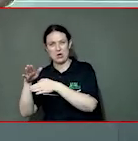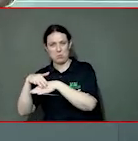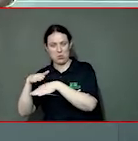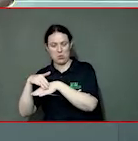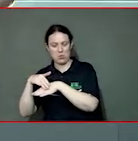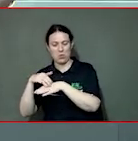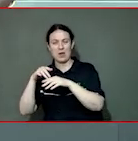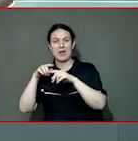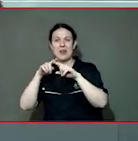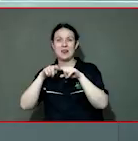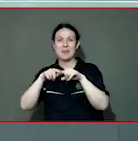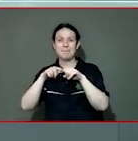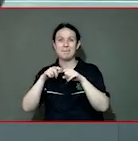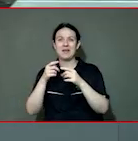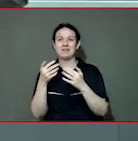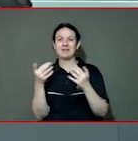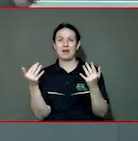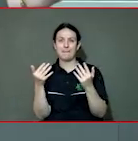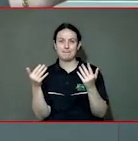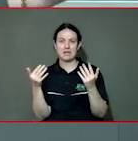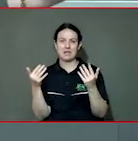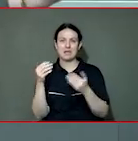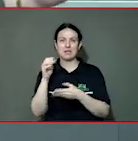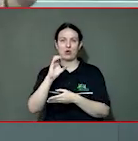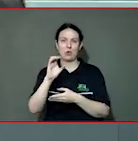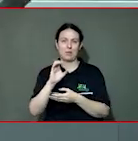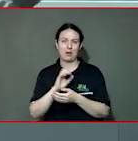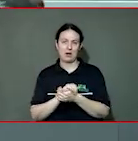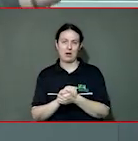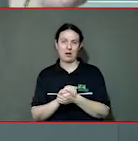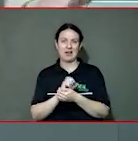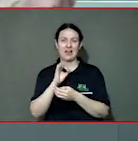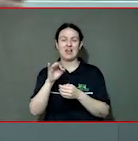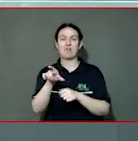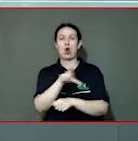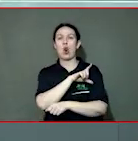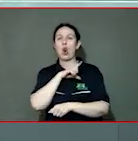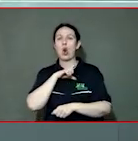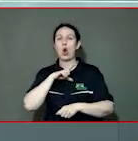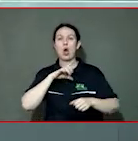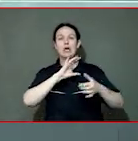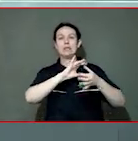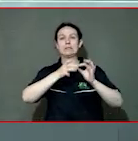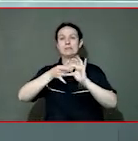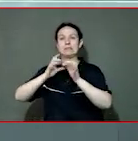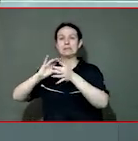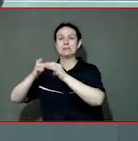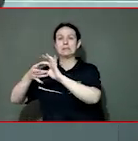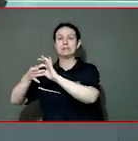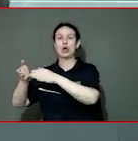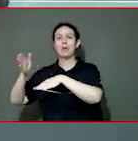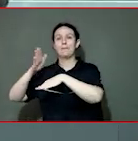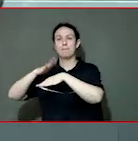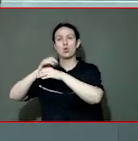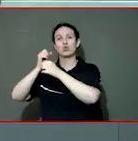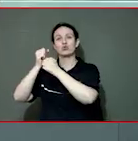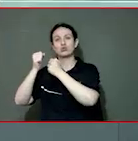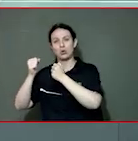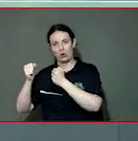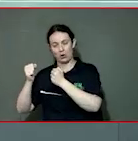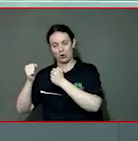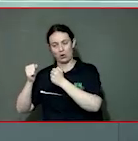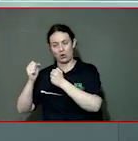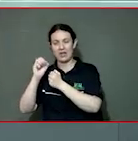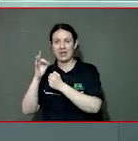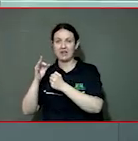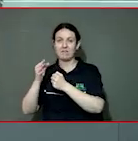of the carbon chain. So the longer the chain, the stronger the forces. So it means if there